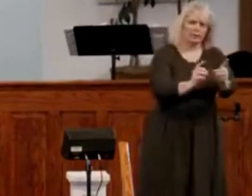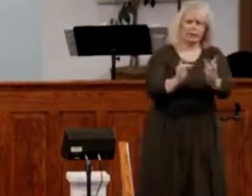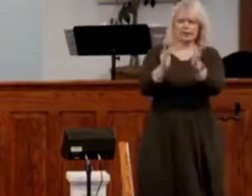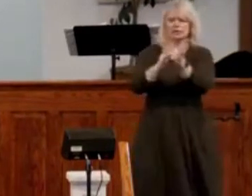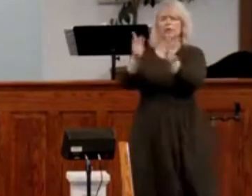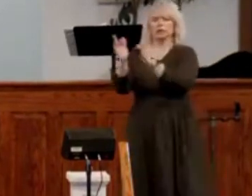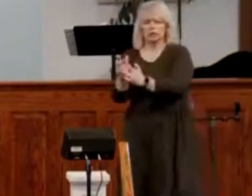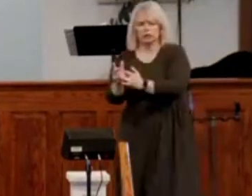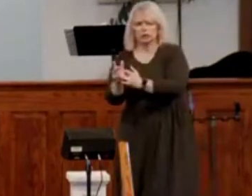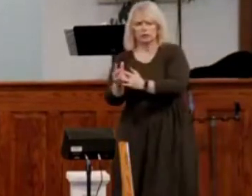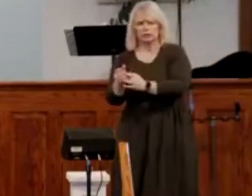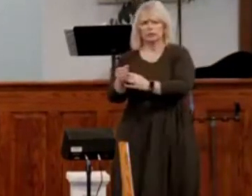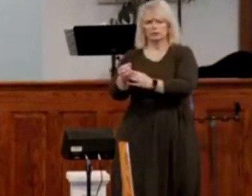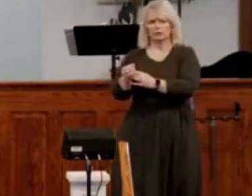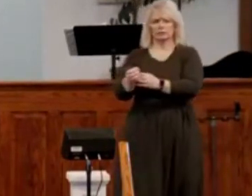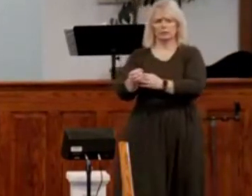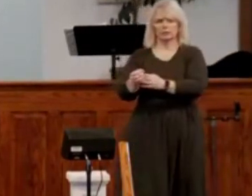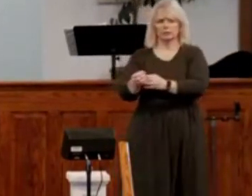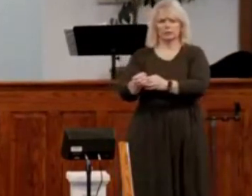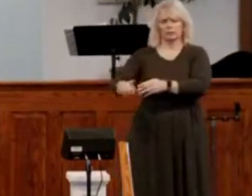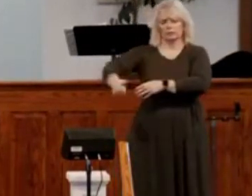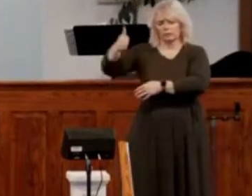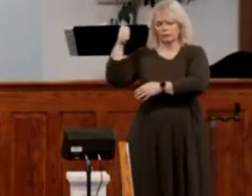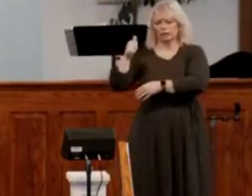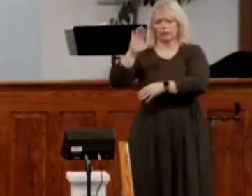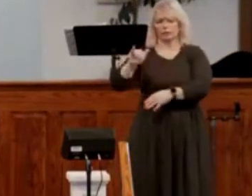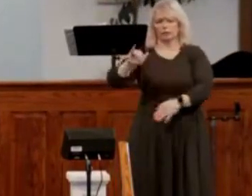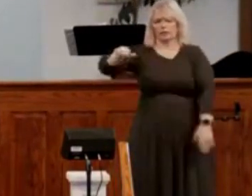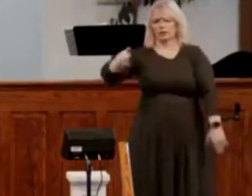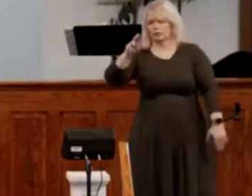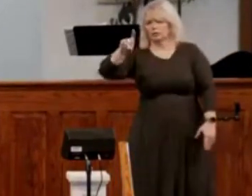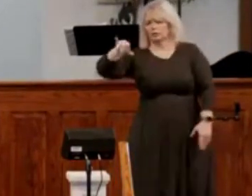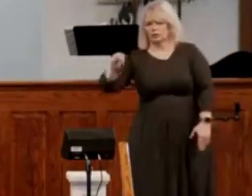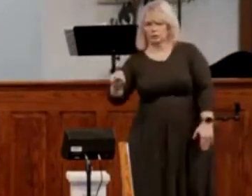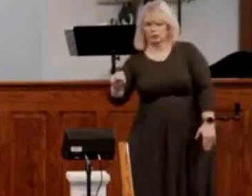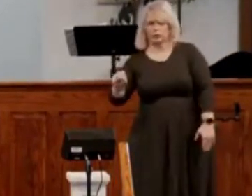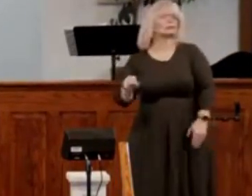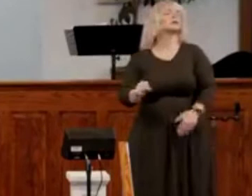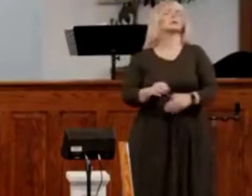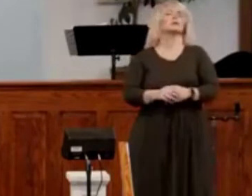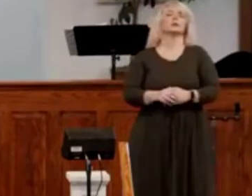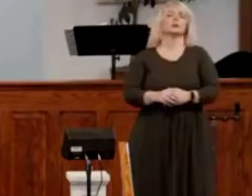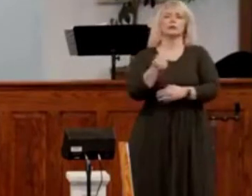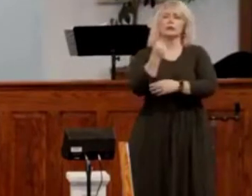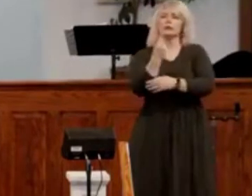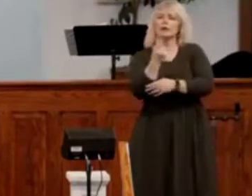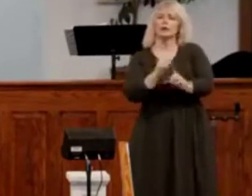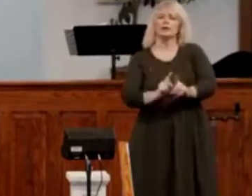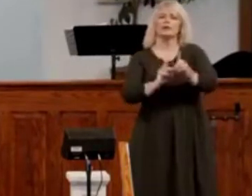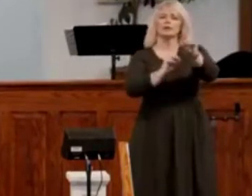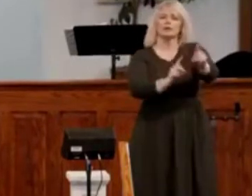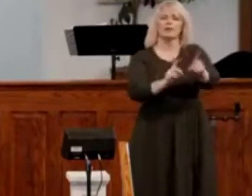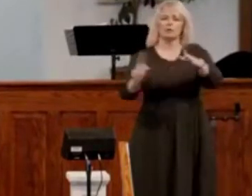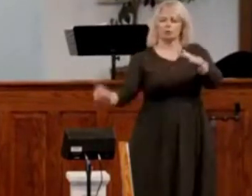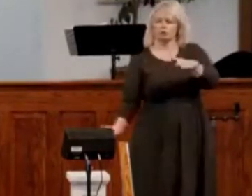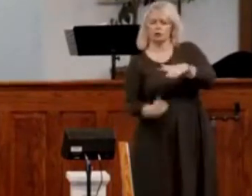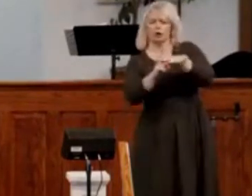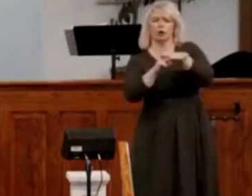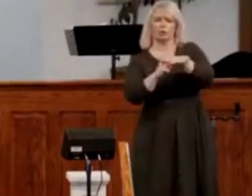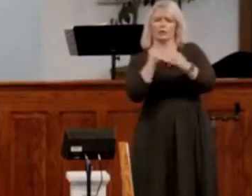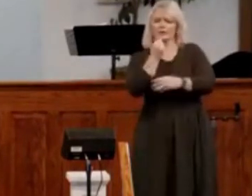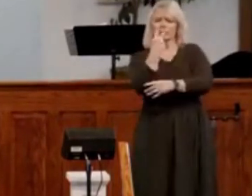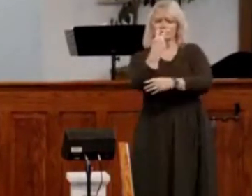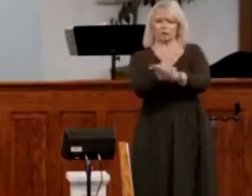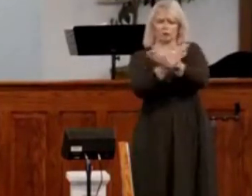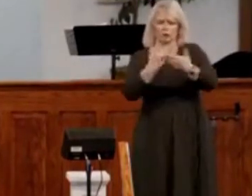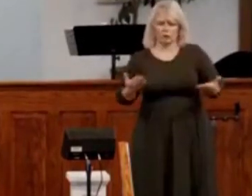that Jesus was betrayed by Judas, and Judas has already gone to his death at this point. And so the 11 disciples show up, and it says two things about